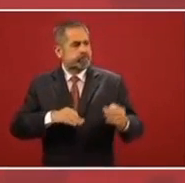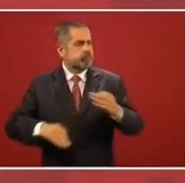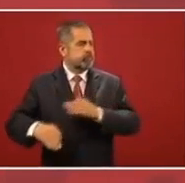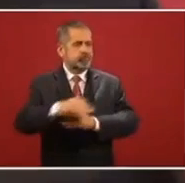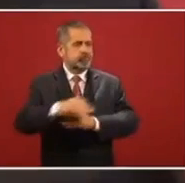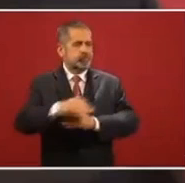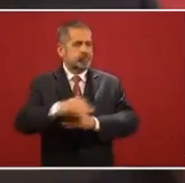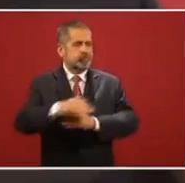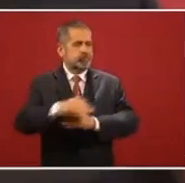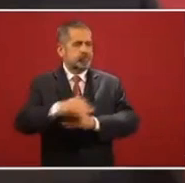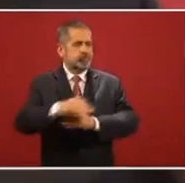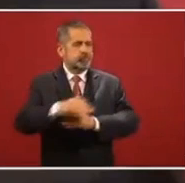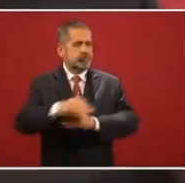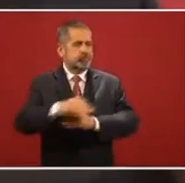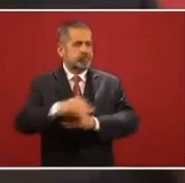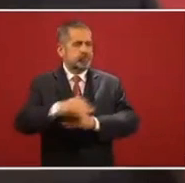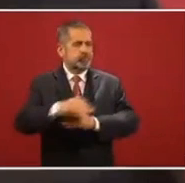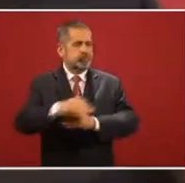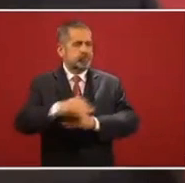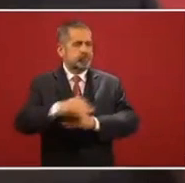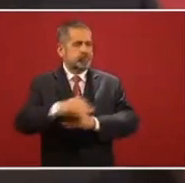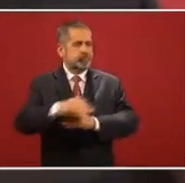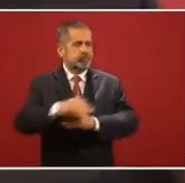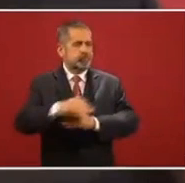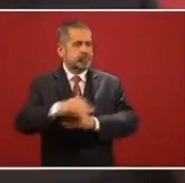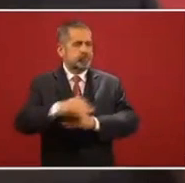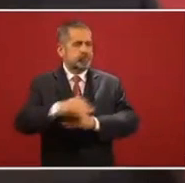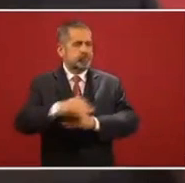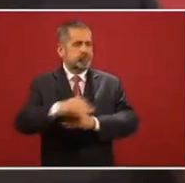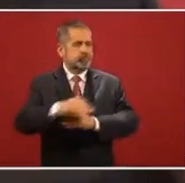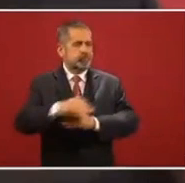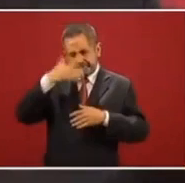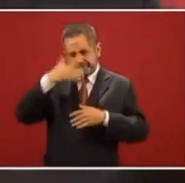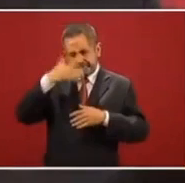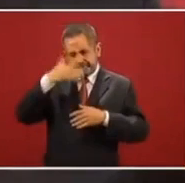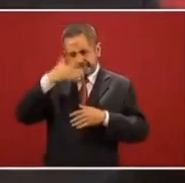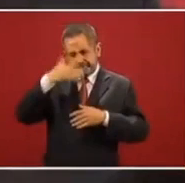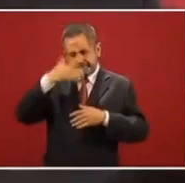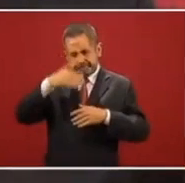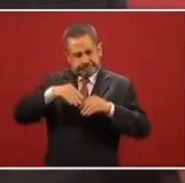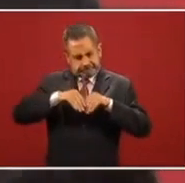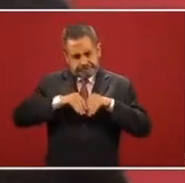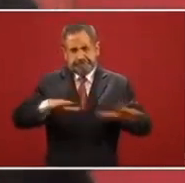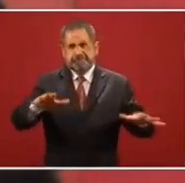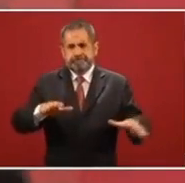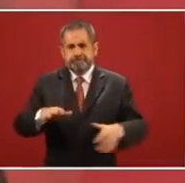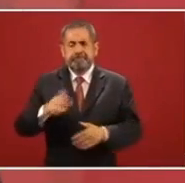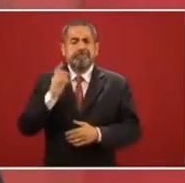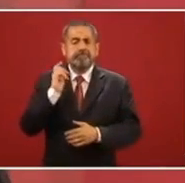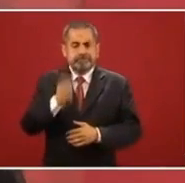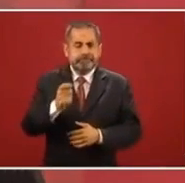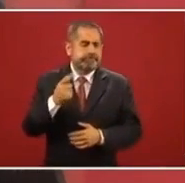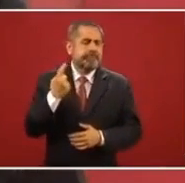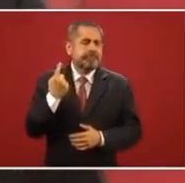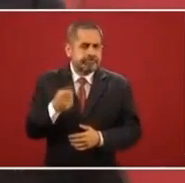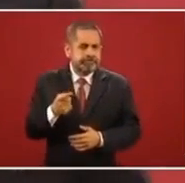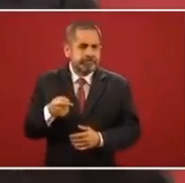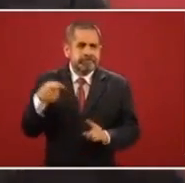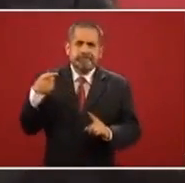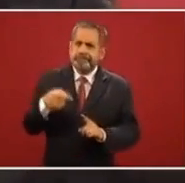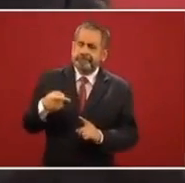gente, And this is not just because we want all the people to know, sino para que